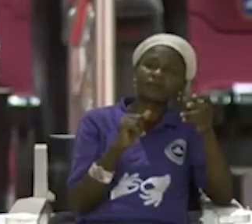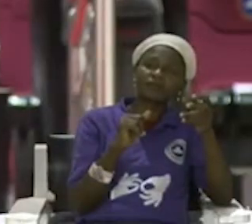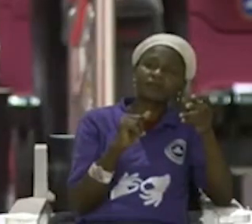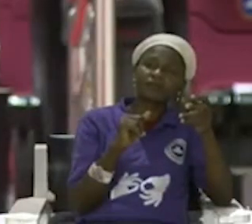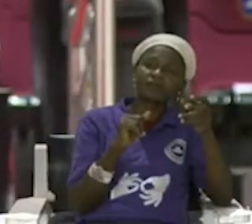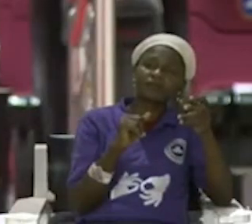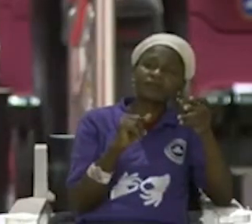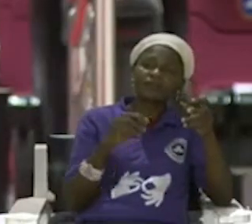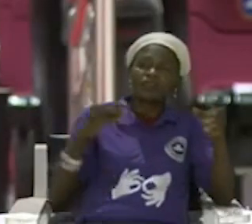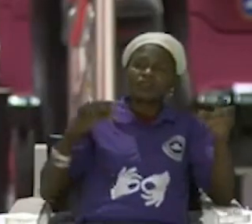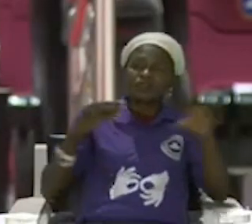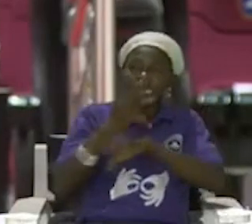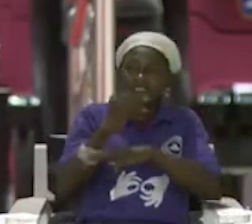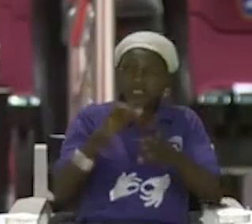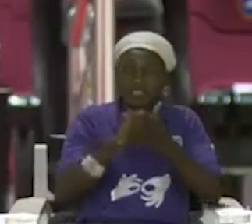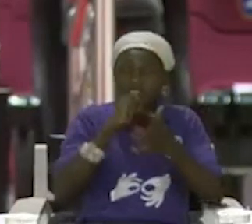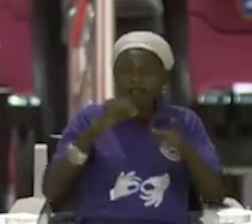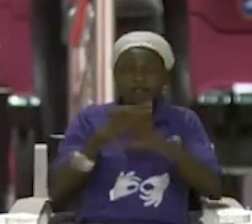forces of heaven